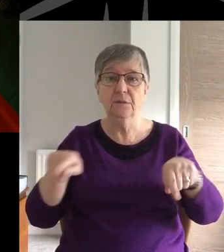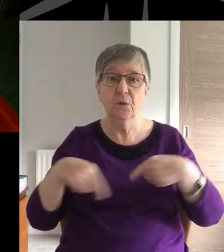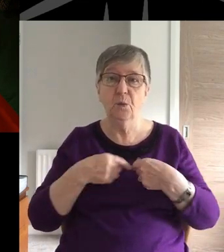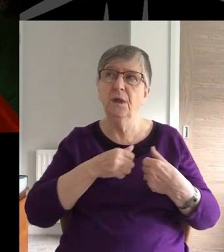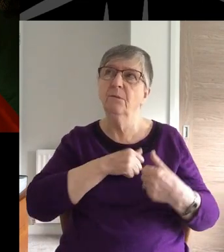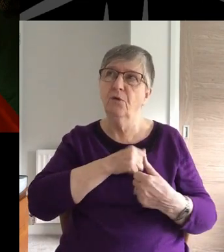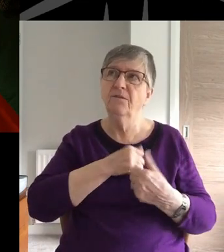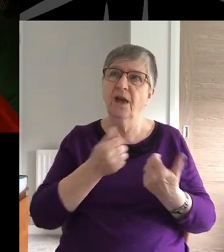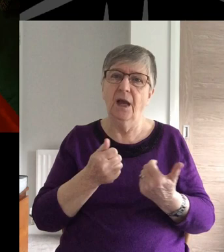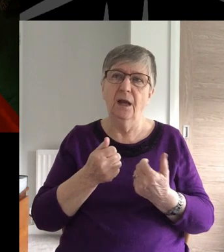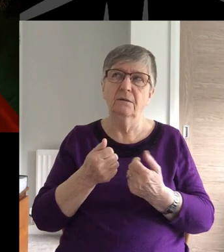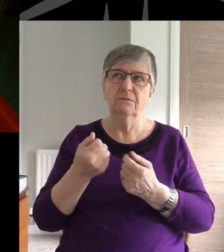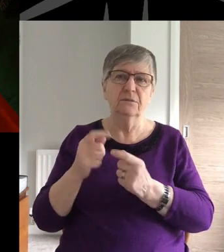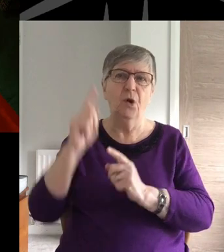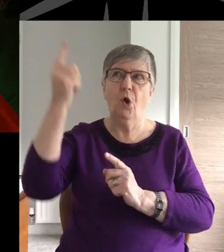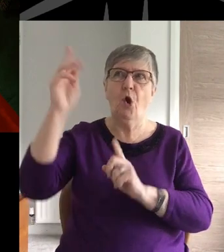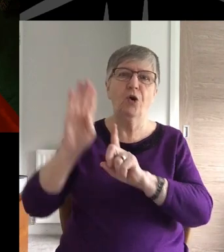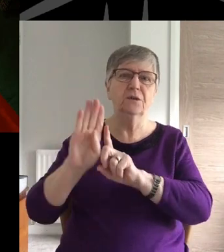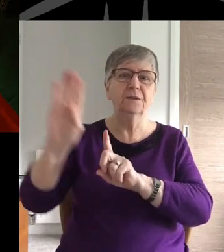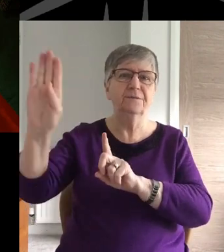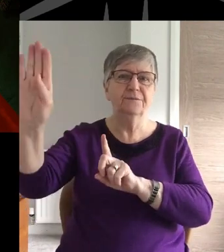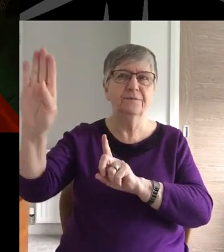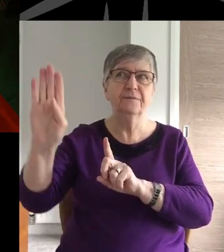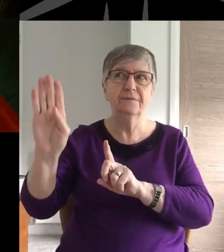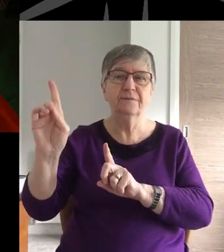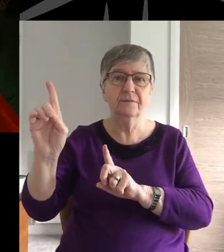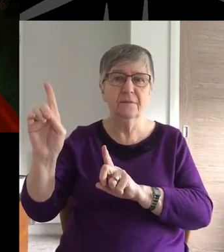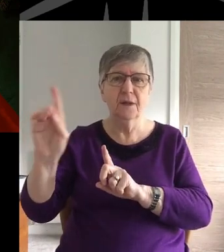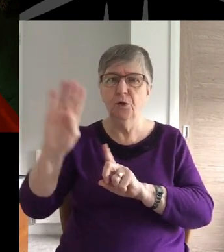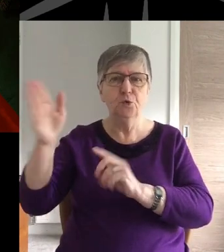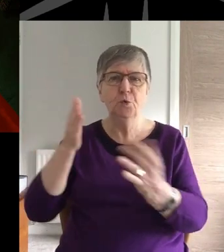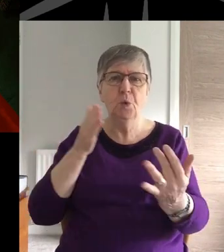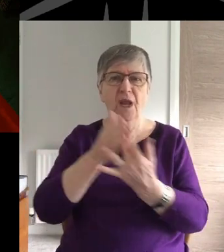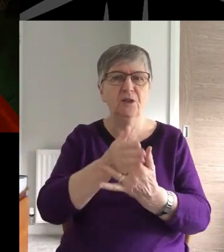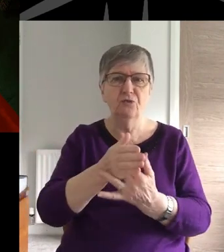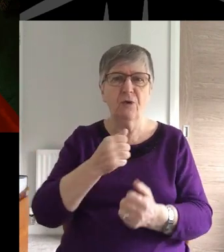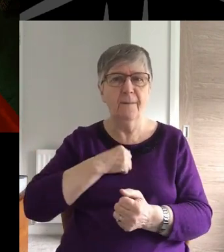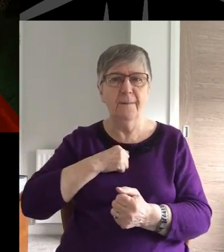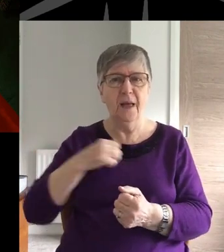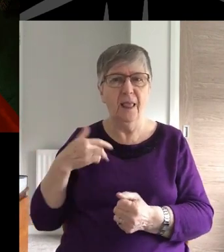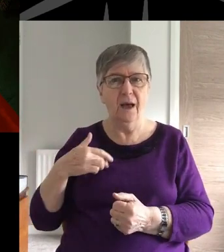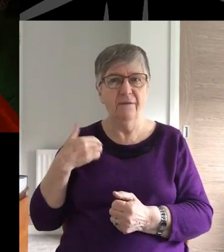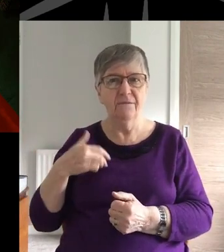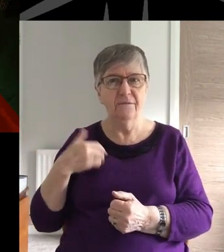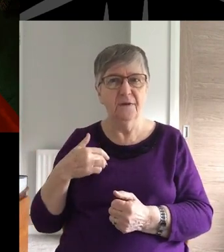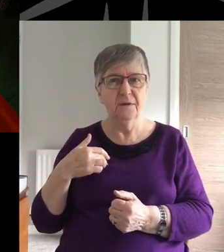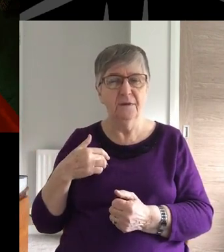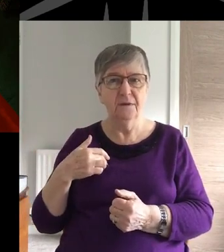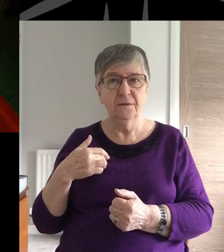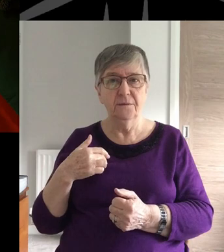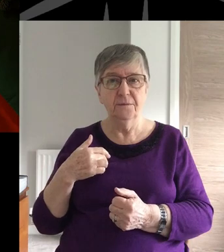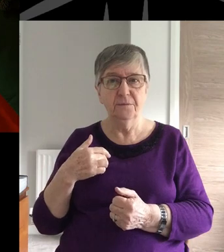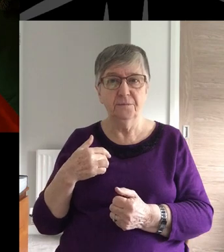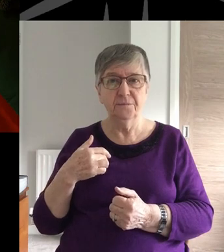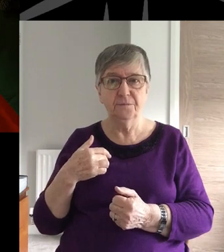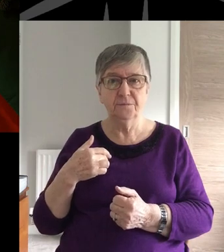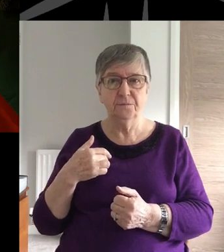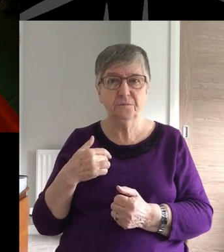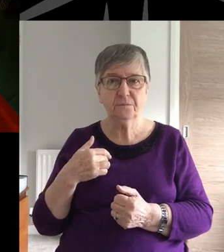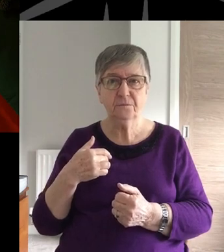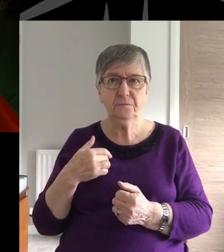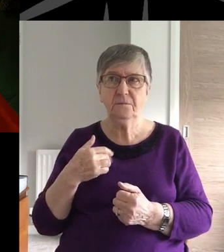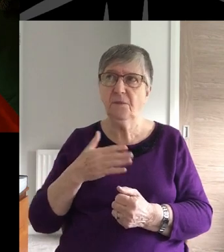So often we've preferred to keep you at a distance, not wanting you to interrupt our